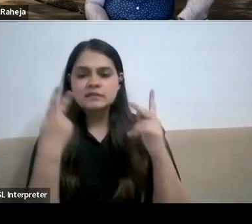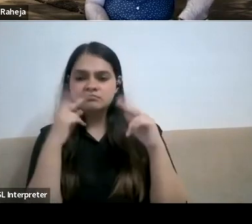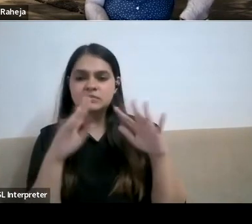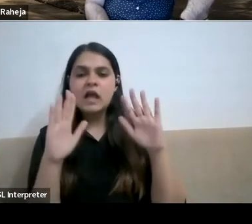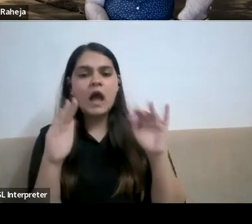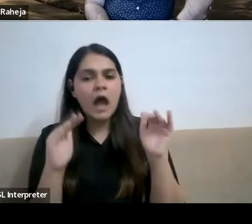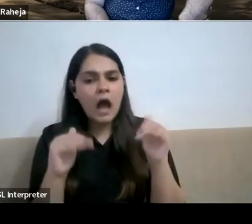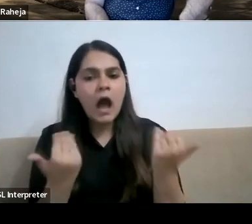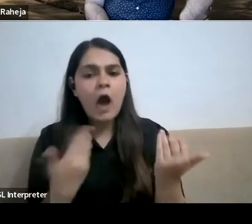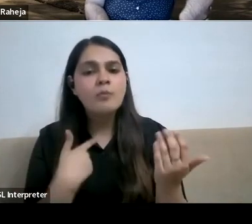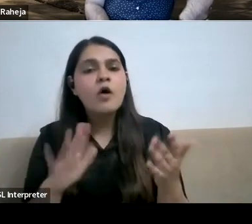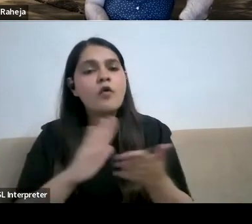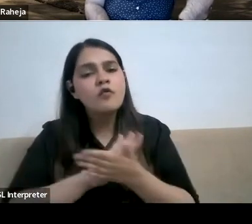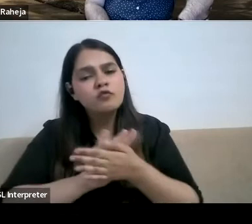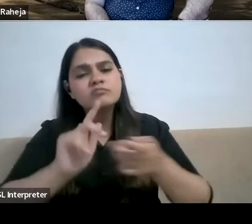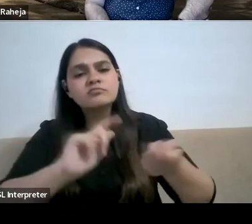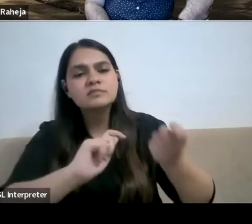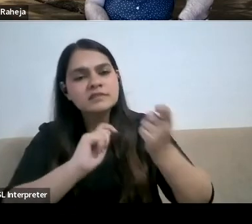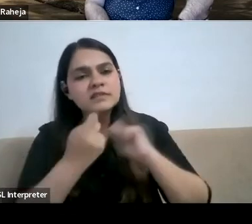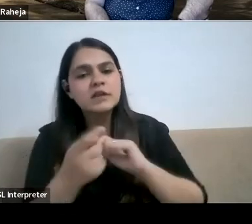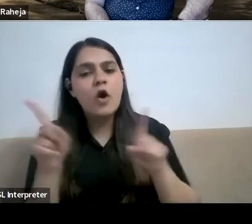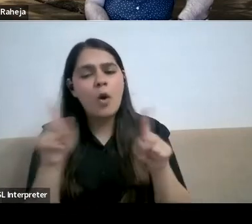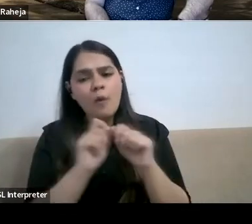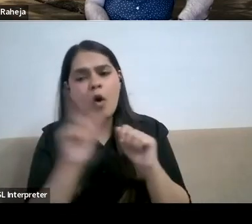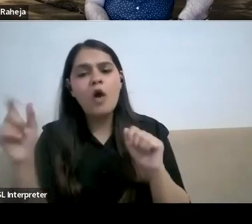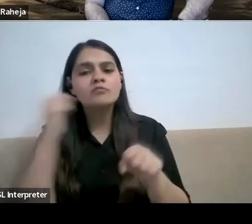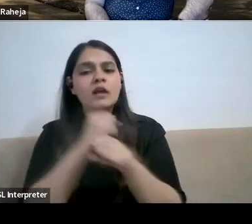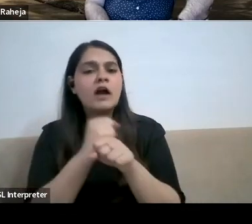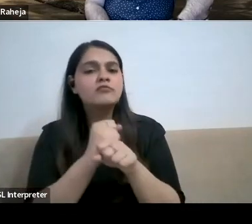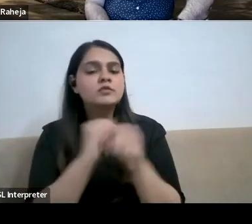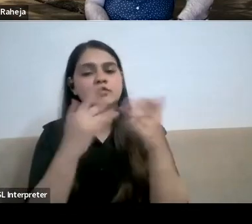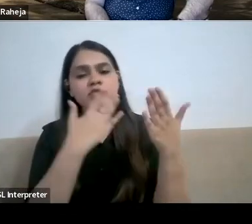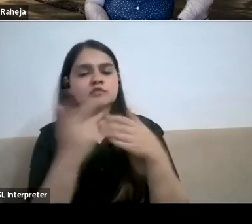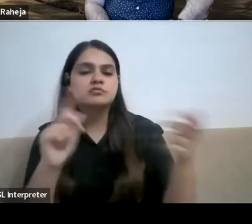could completely transform each and every government school in my constituency.